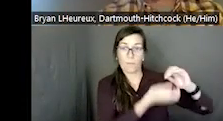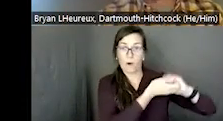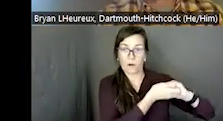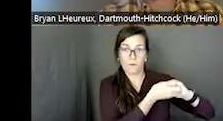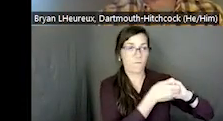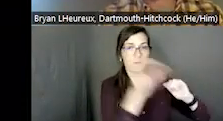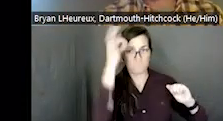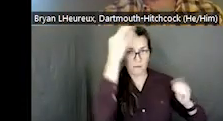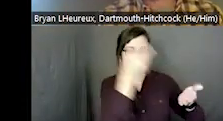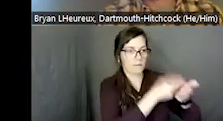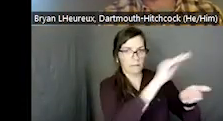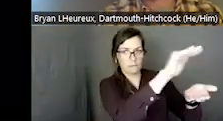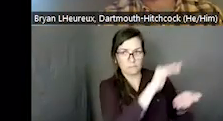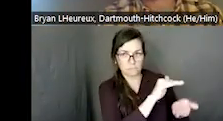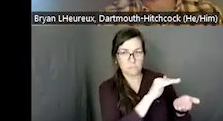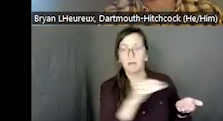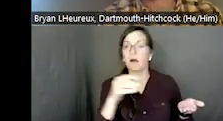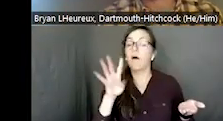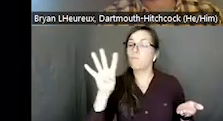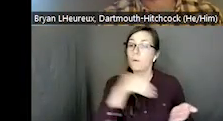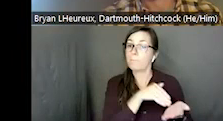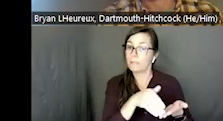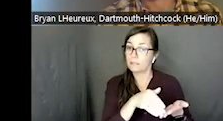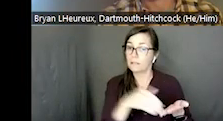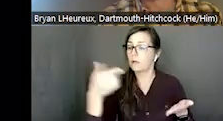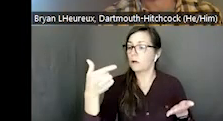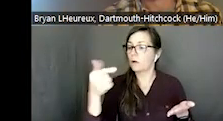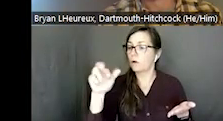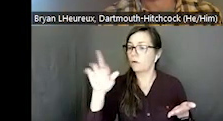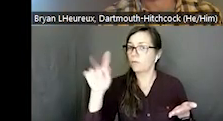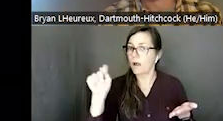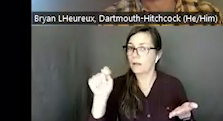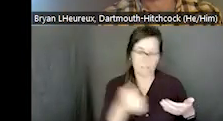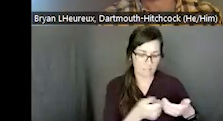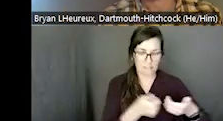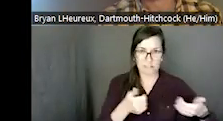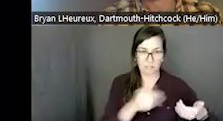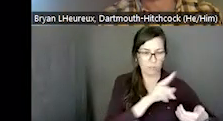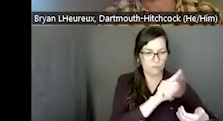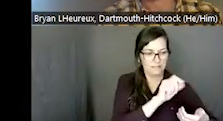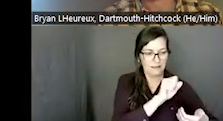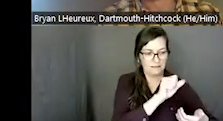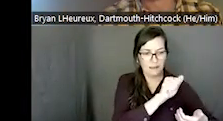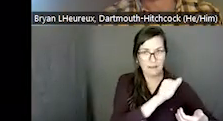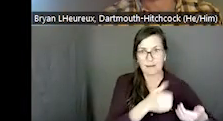were able to get this grant. It was a $4 million grant that was divided between UTSA and